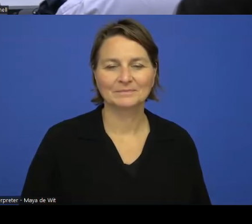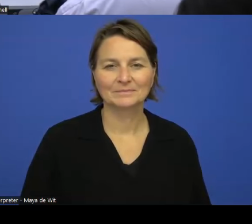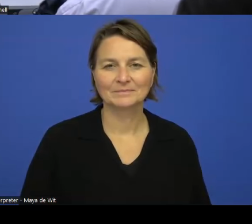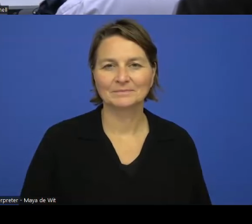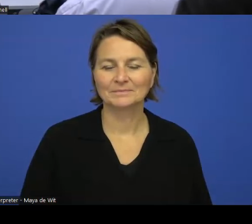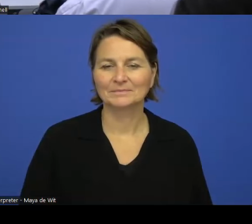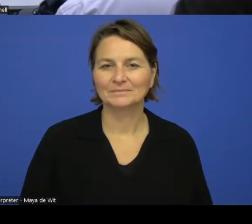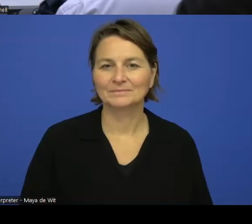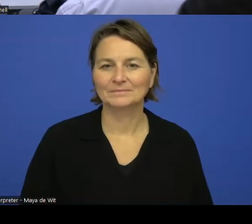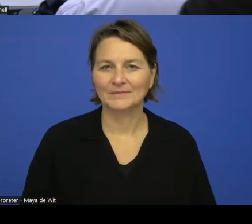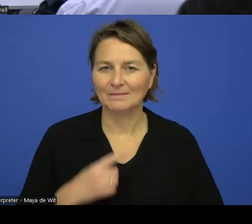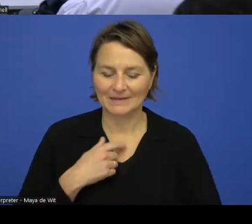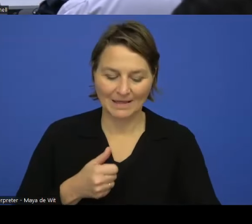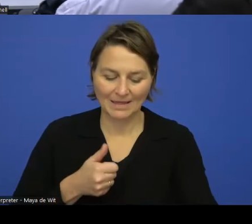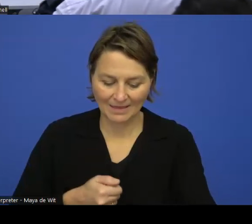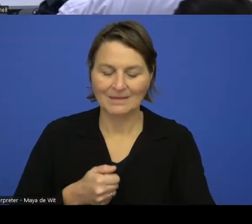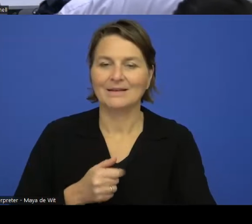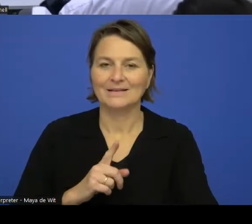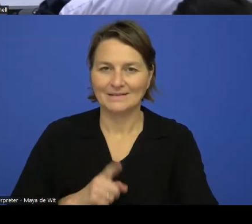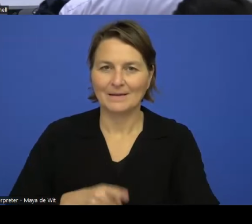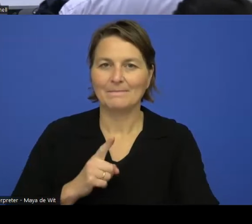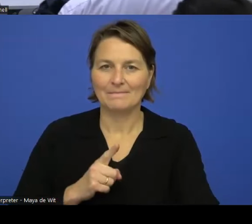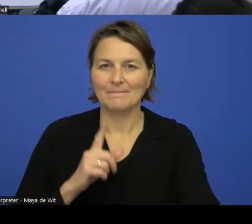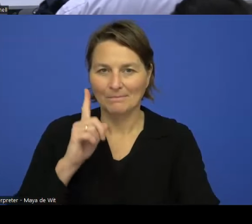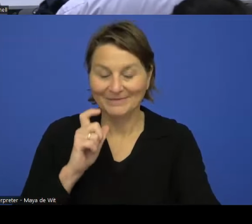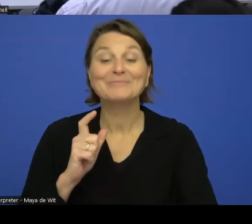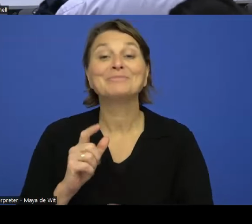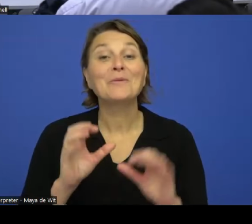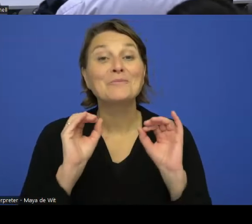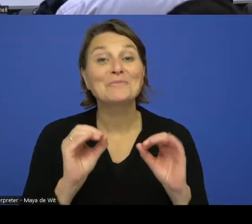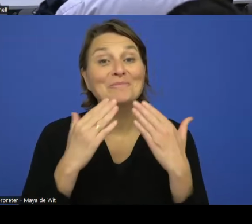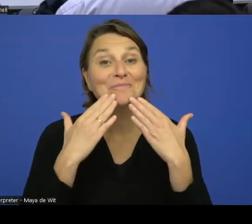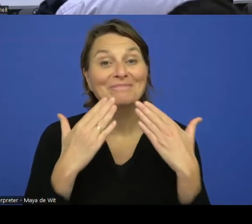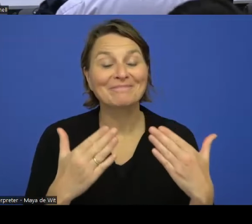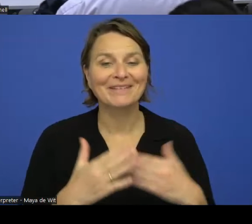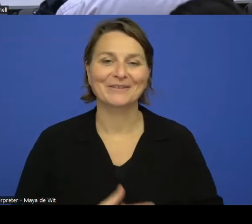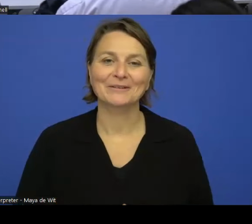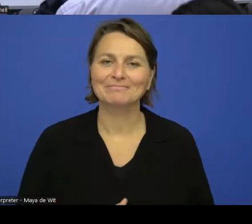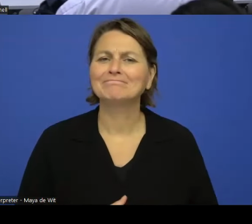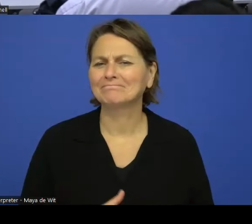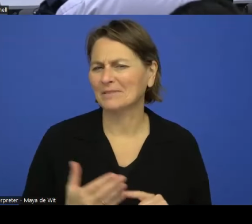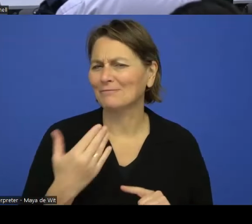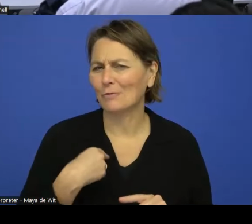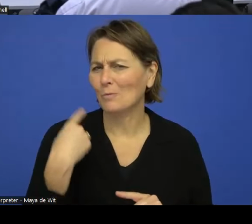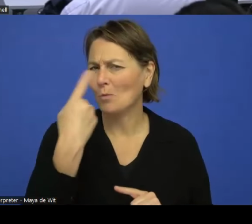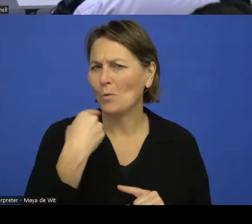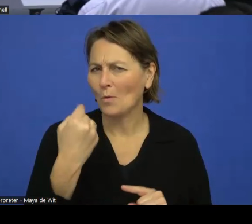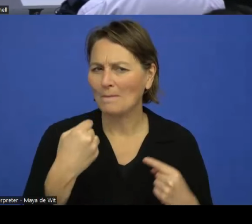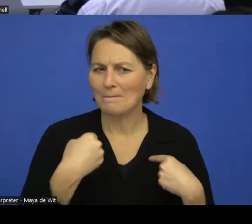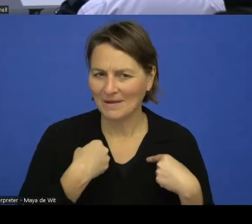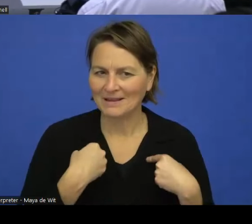set my stopwatch going. Brilliant, thank you. So I introduced myself at the start. I'm Raymond